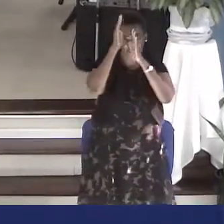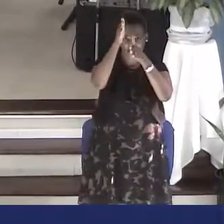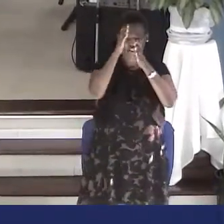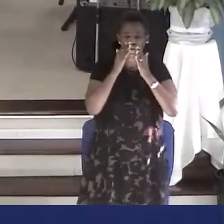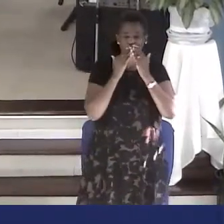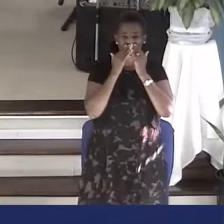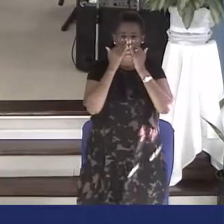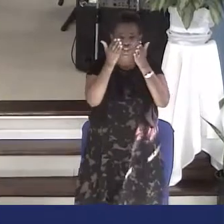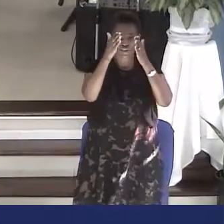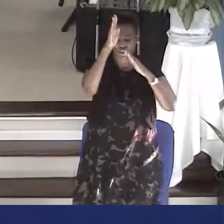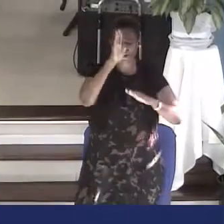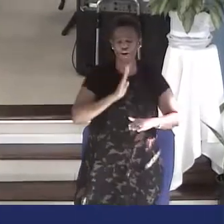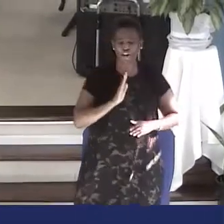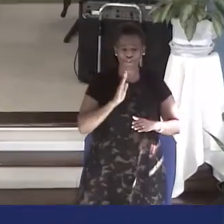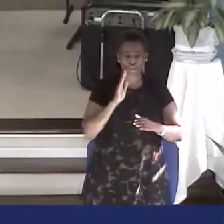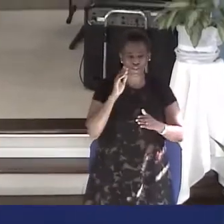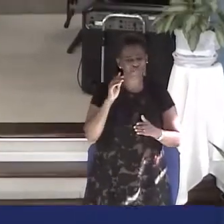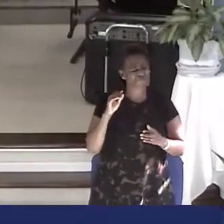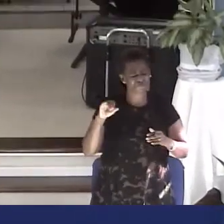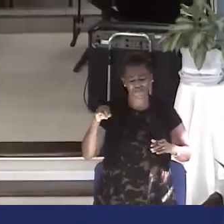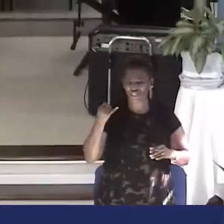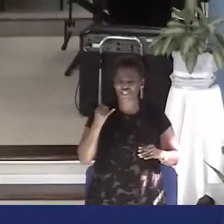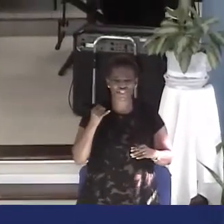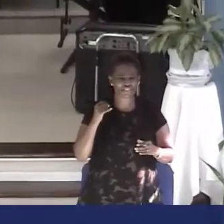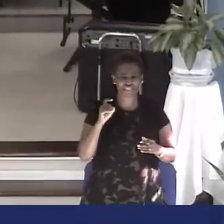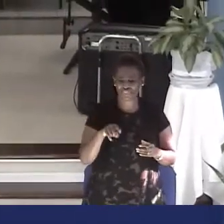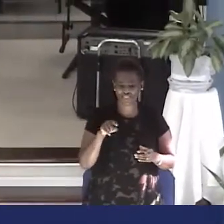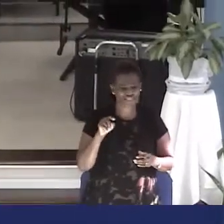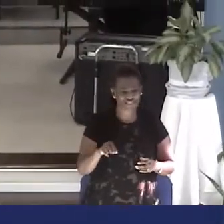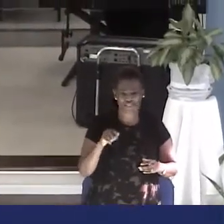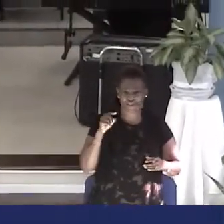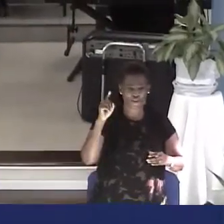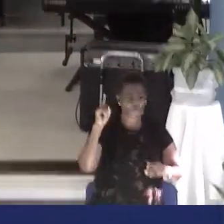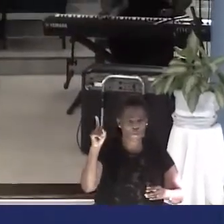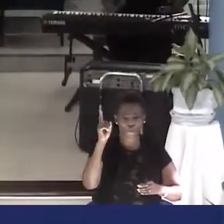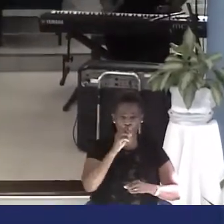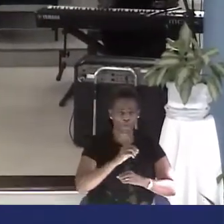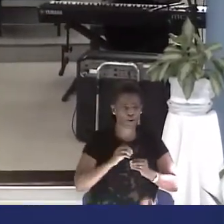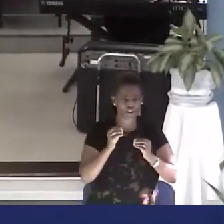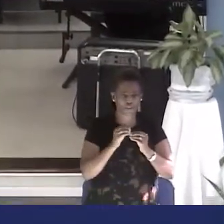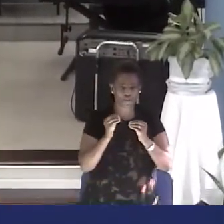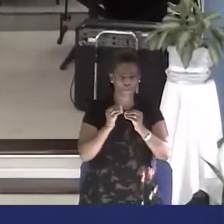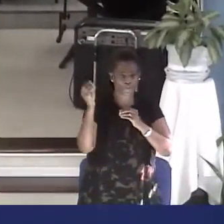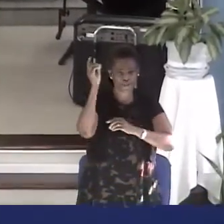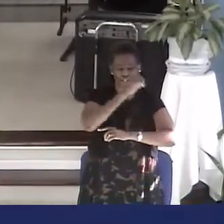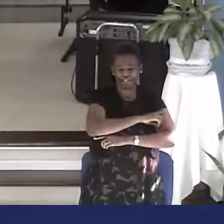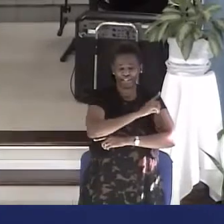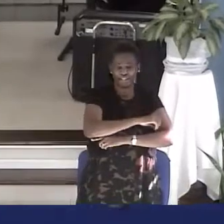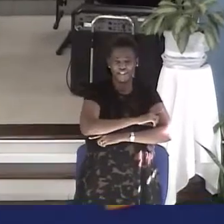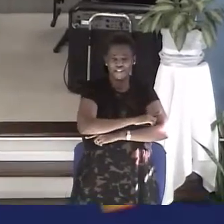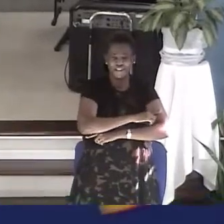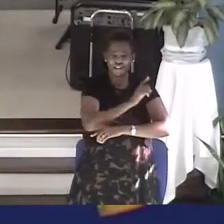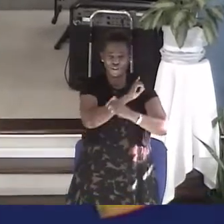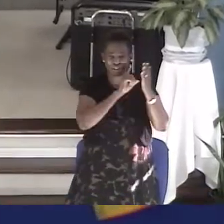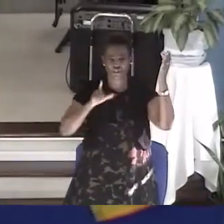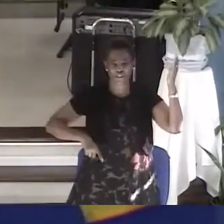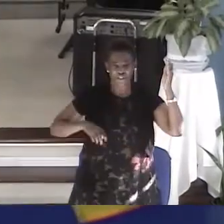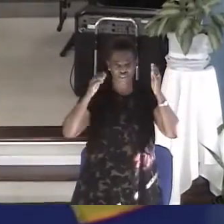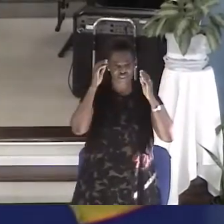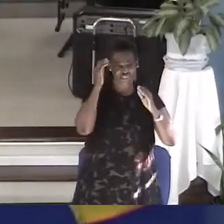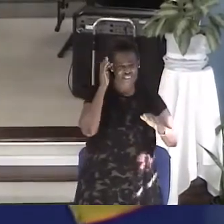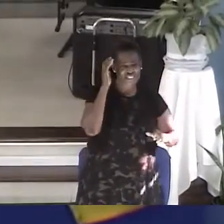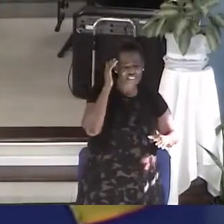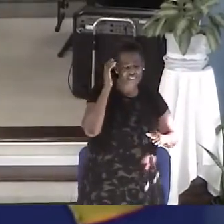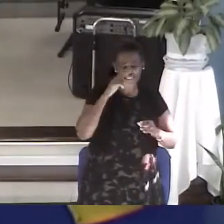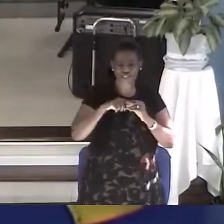morning, one more day. Lord, we're not thinking about tomorrow, we're just thinking about today. And we pray that, God, today will be a